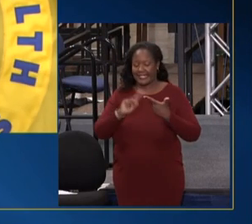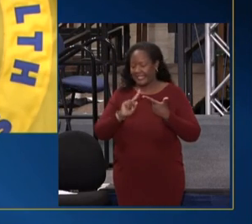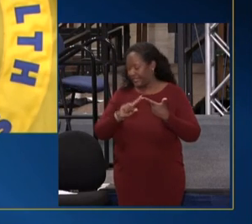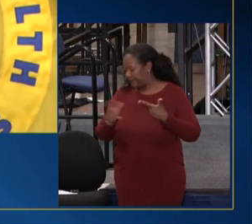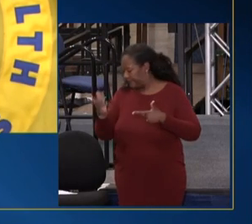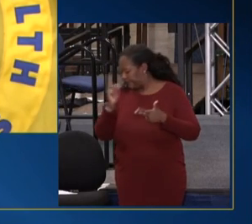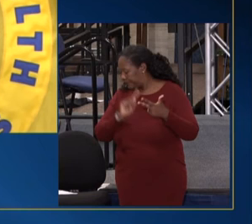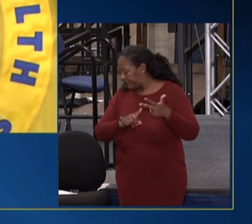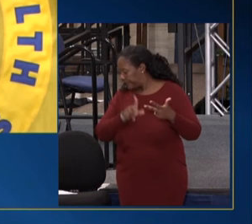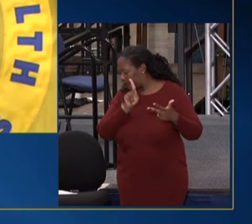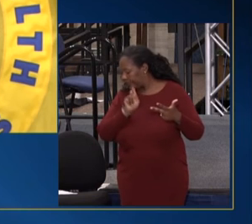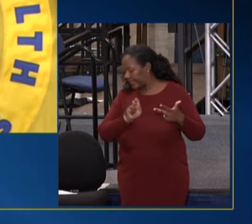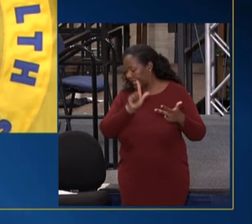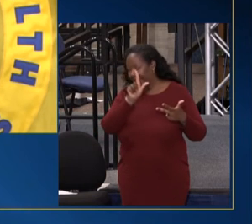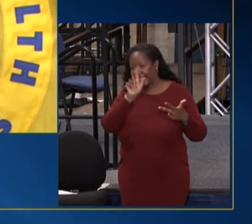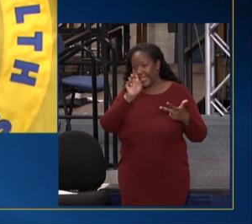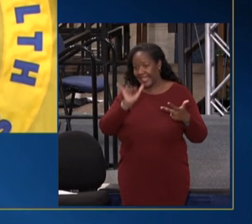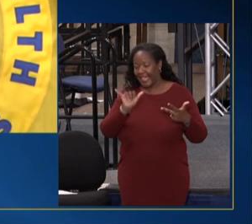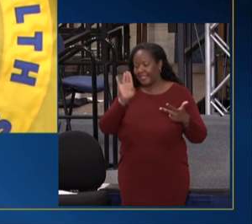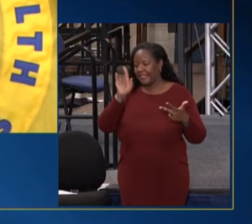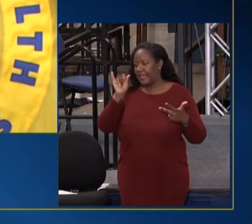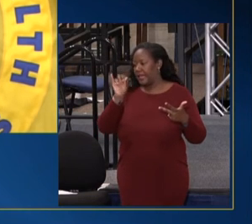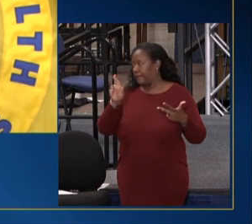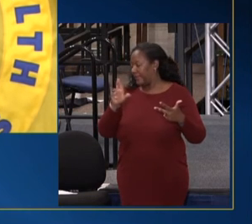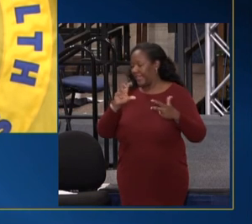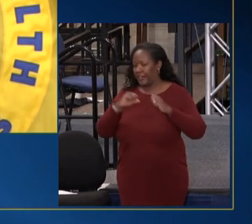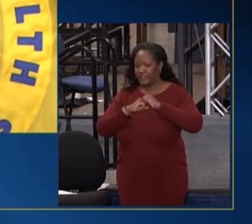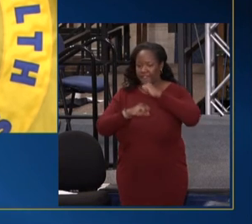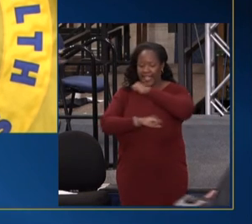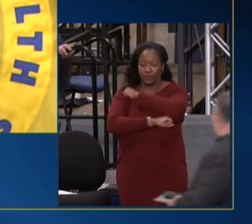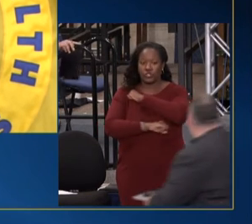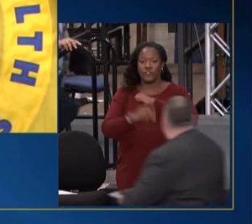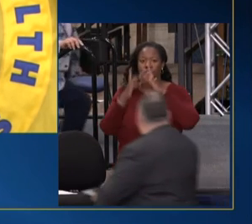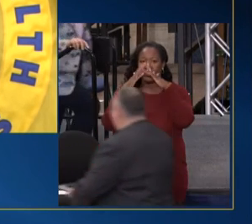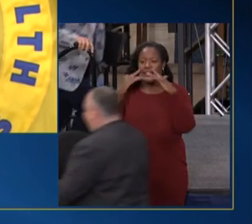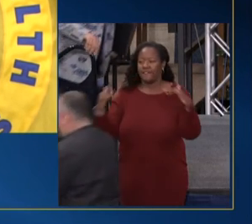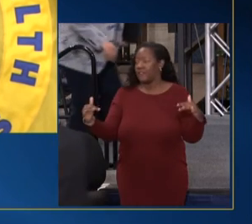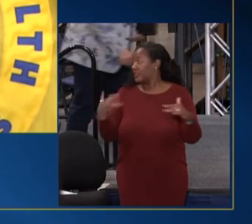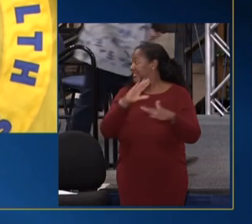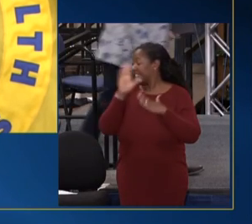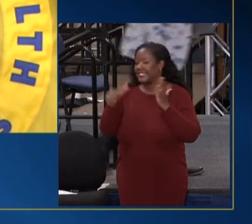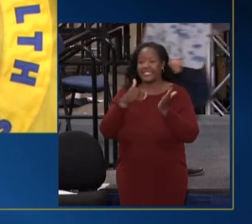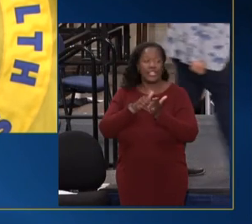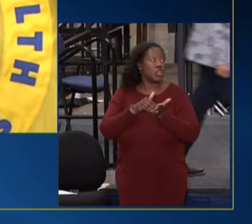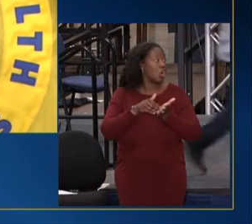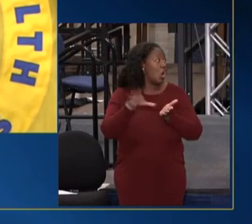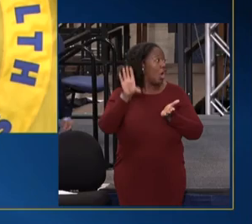And we have Kelly Blair, Founder, Diversity Center of Oklahoma.